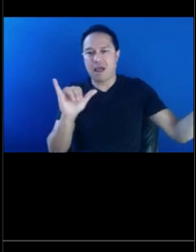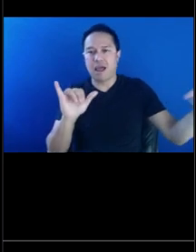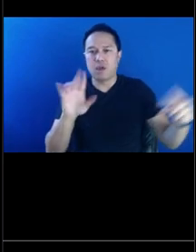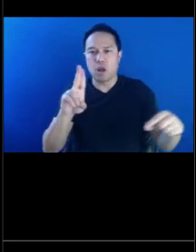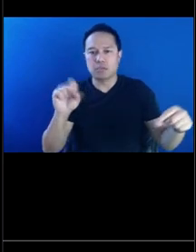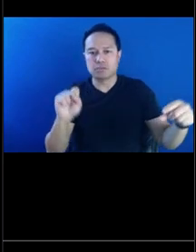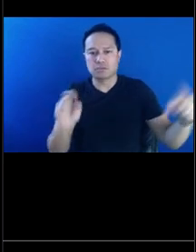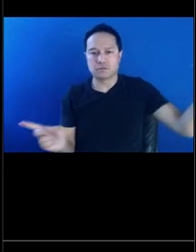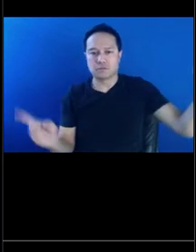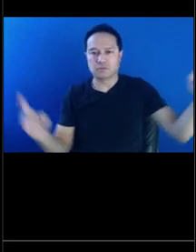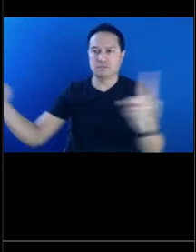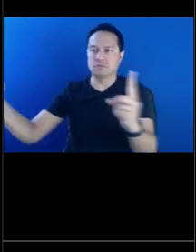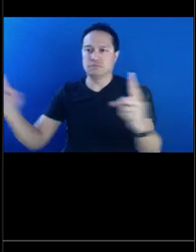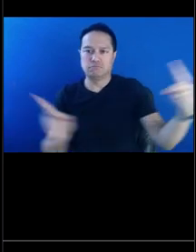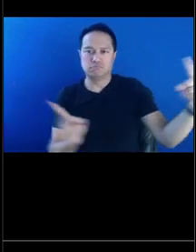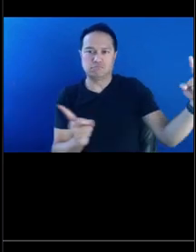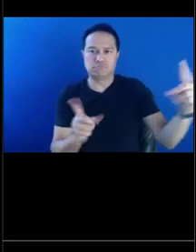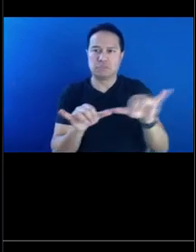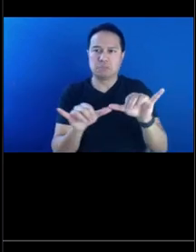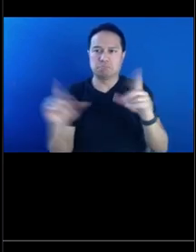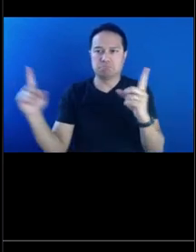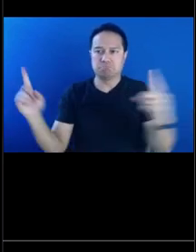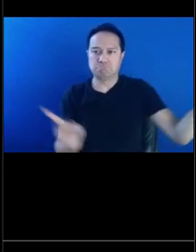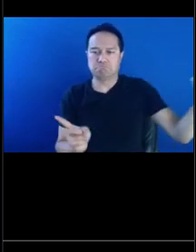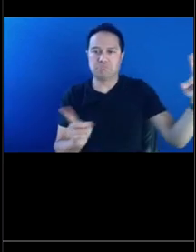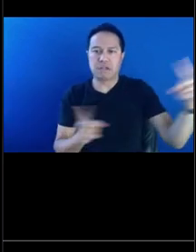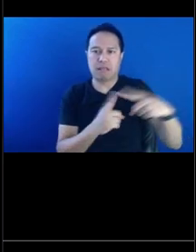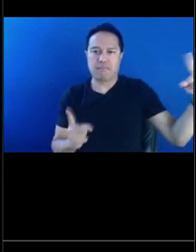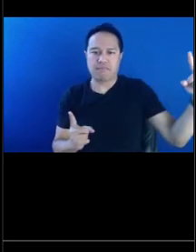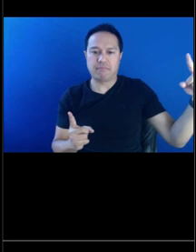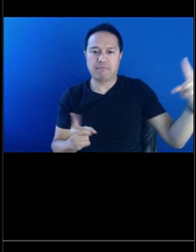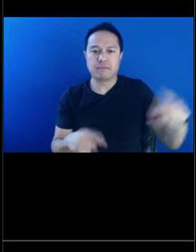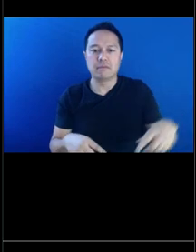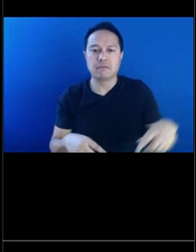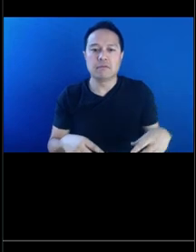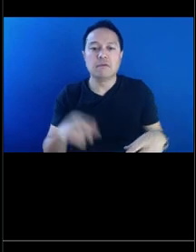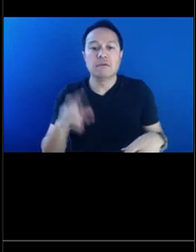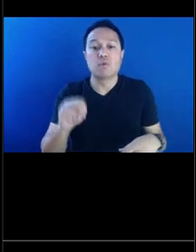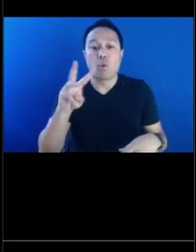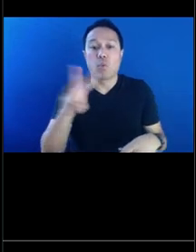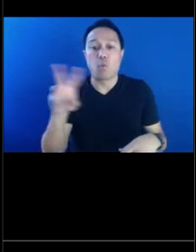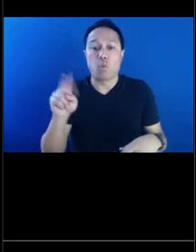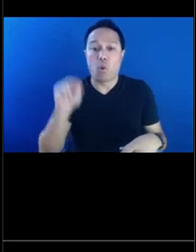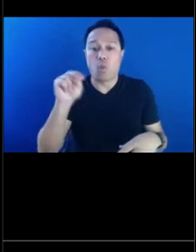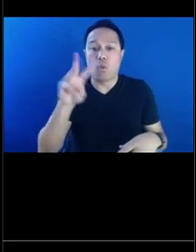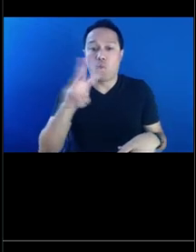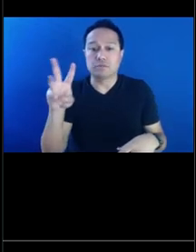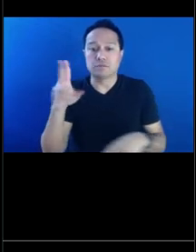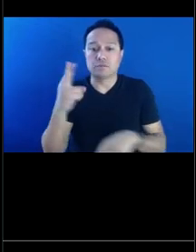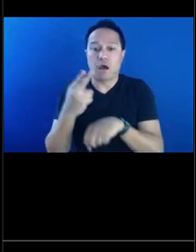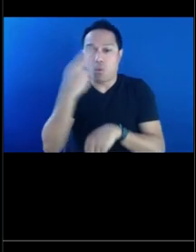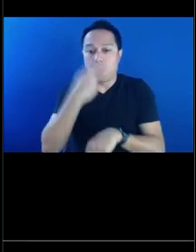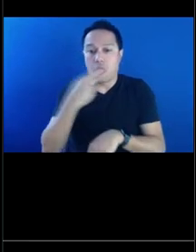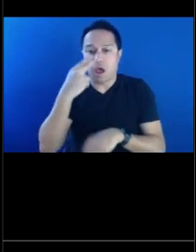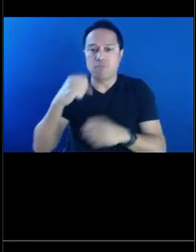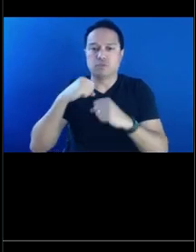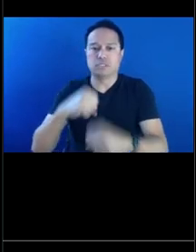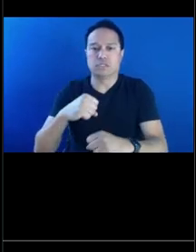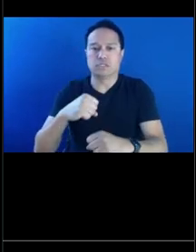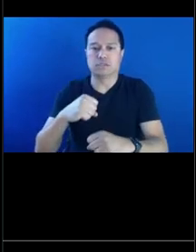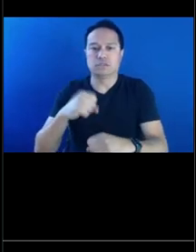of the ocean. And so the northwestern Hawaiian islands are protected. This line shows the